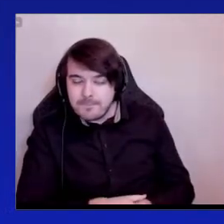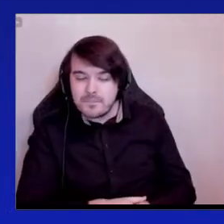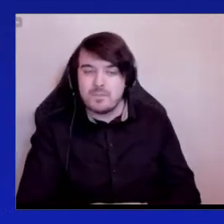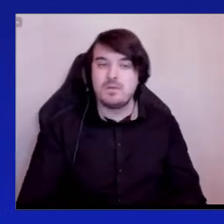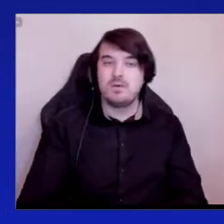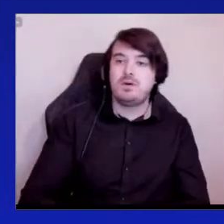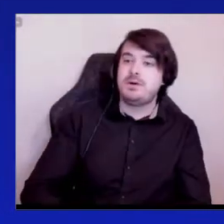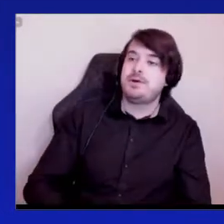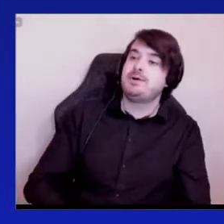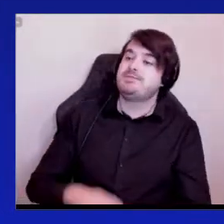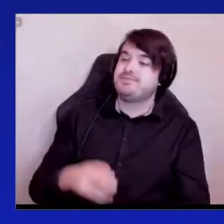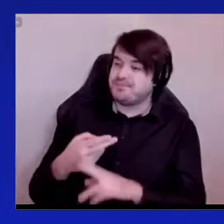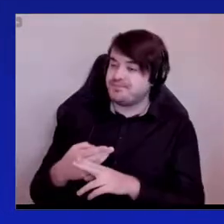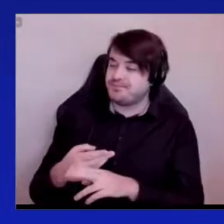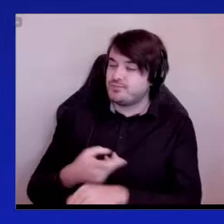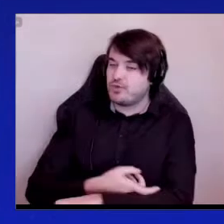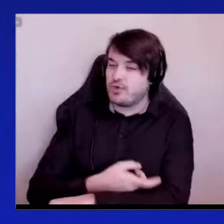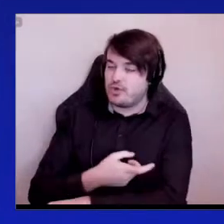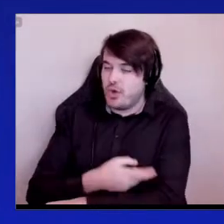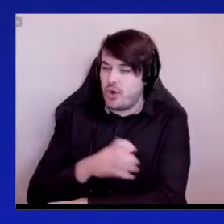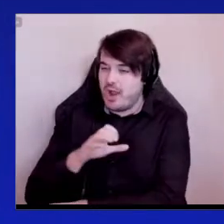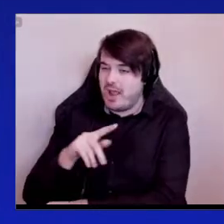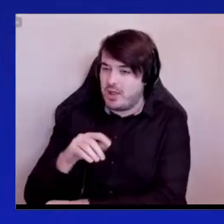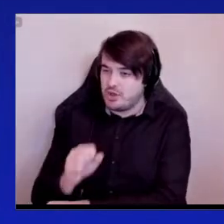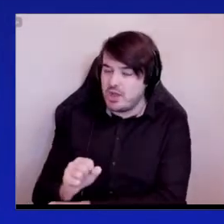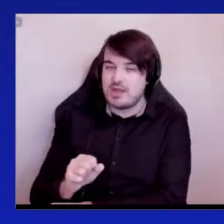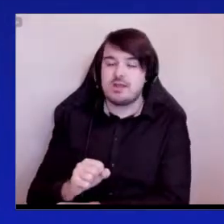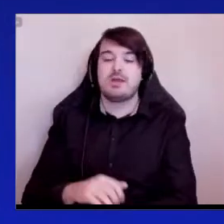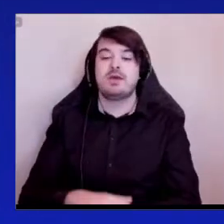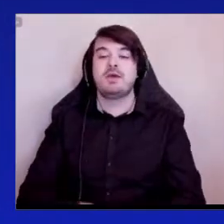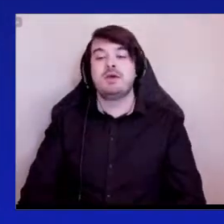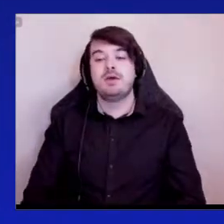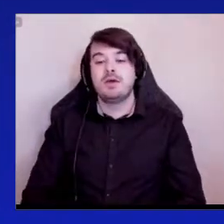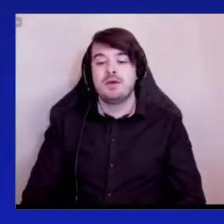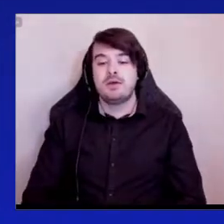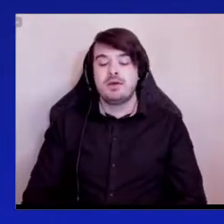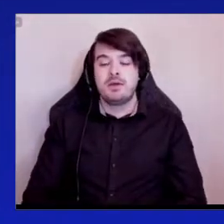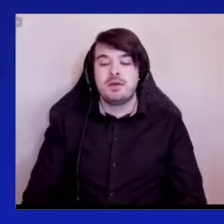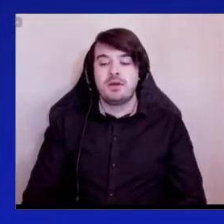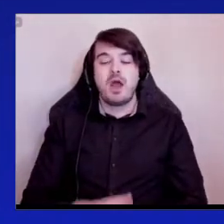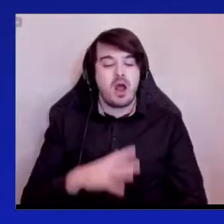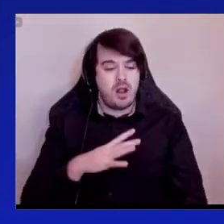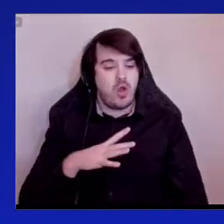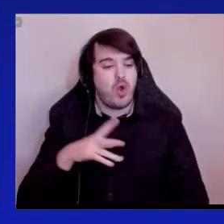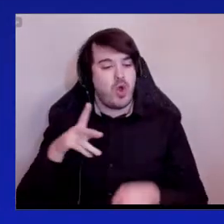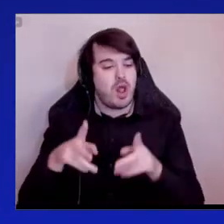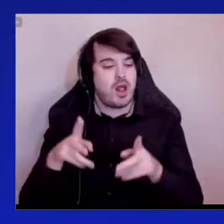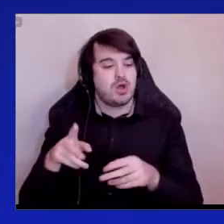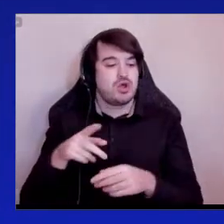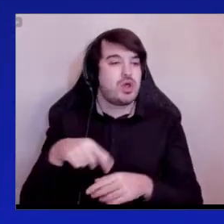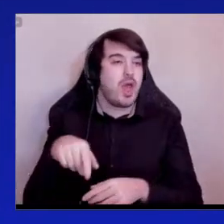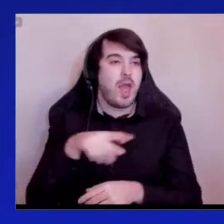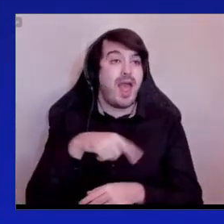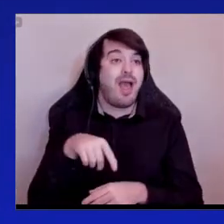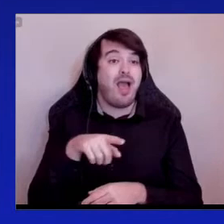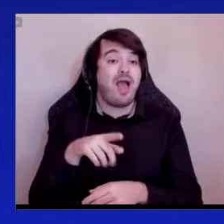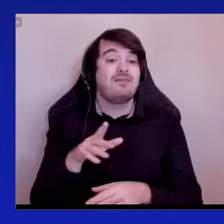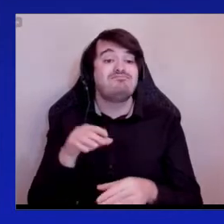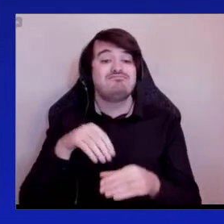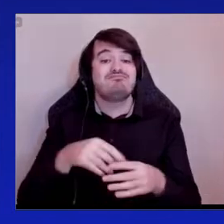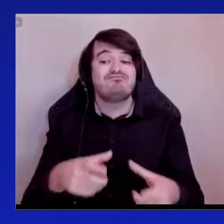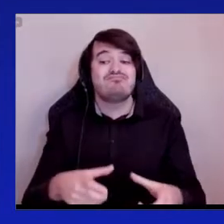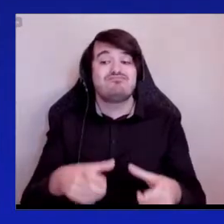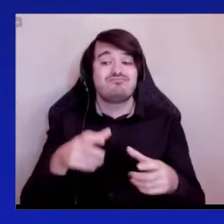So there are people, we can take the long-term care homes as an example, who have tested positive previously to